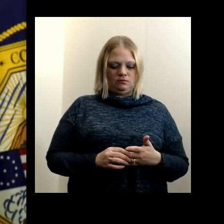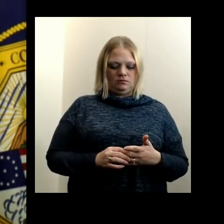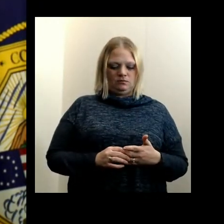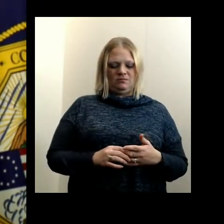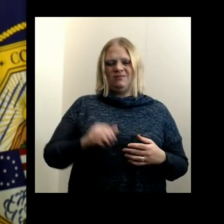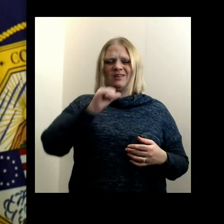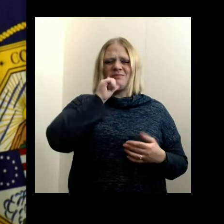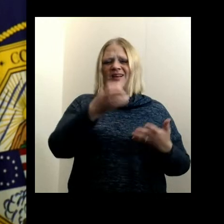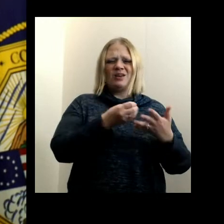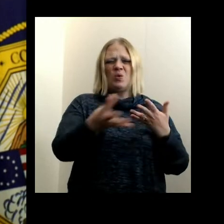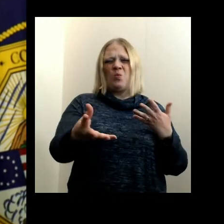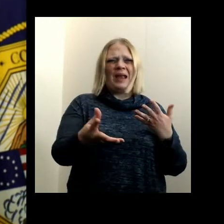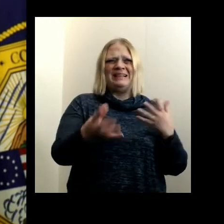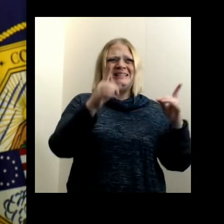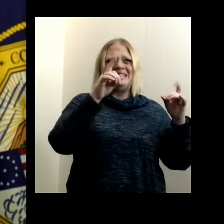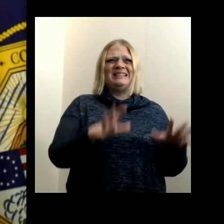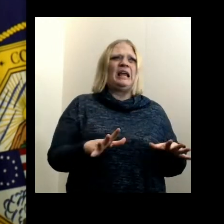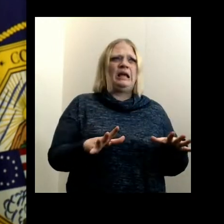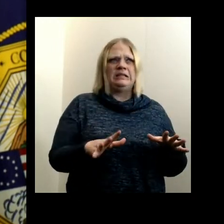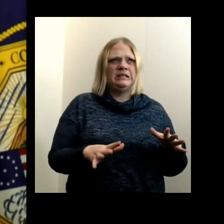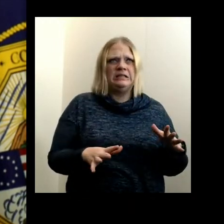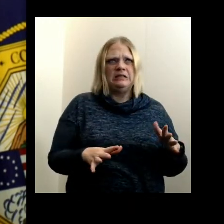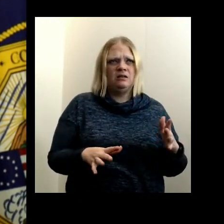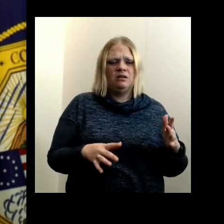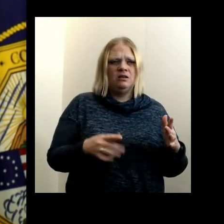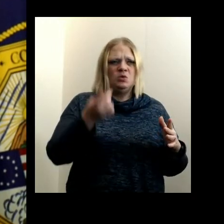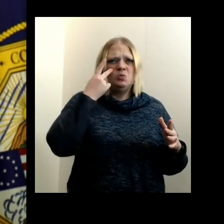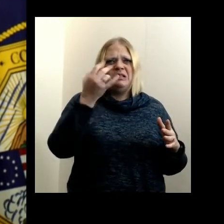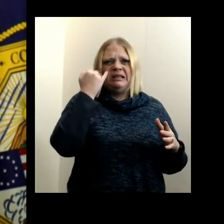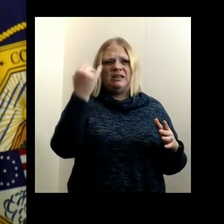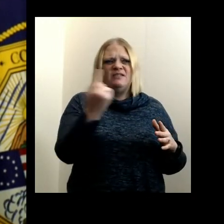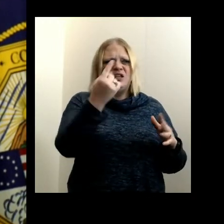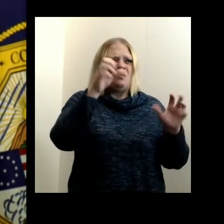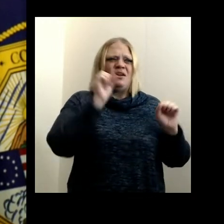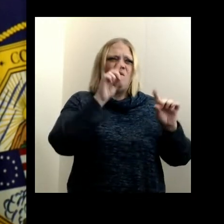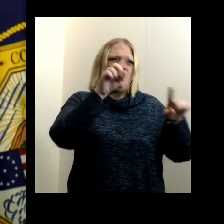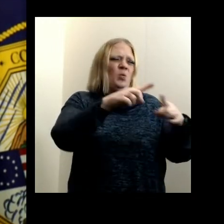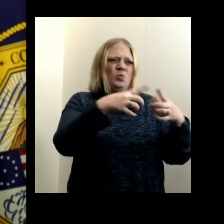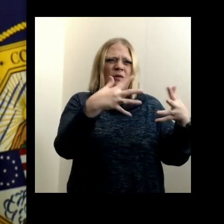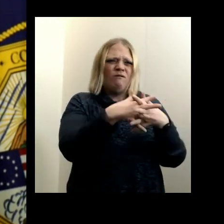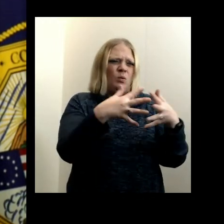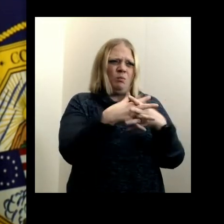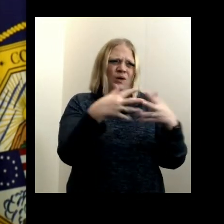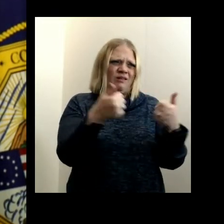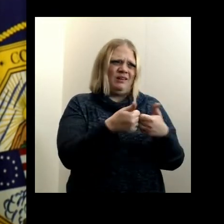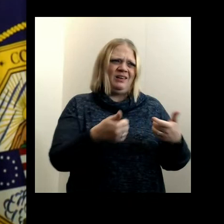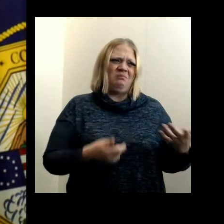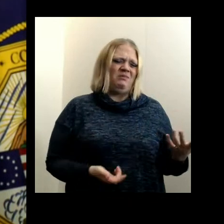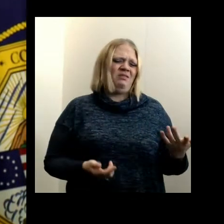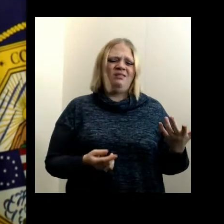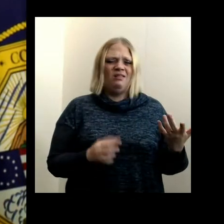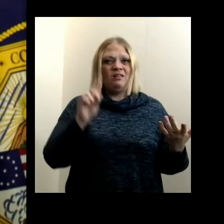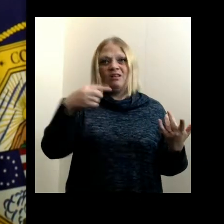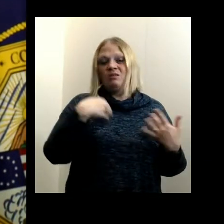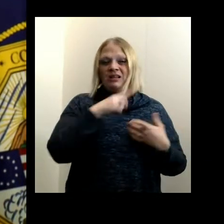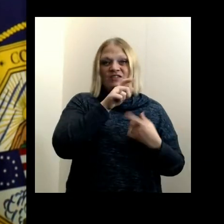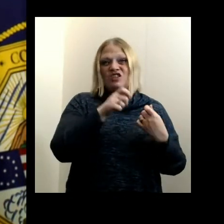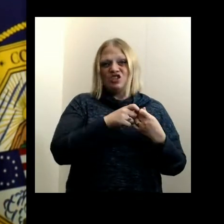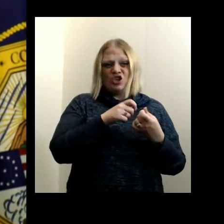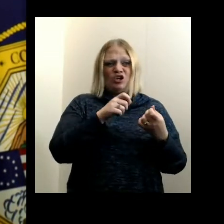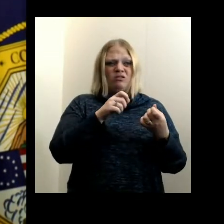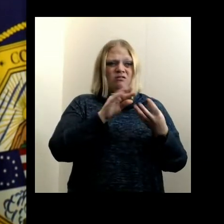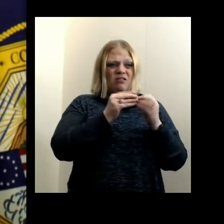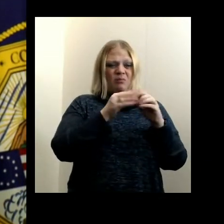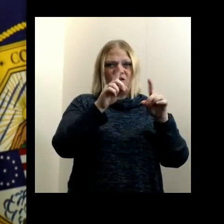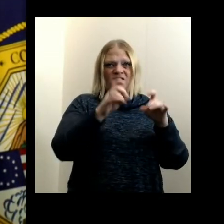I'm not going to waste tests just to see if somebody can go to a football game. There's only a certain number of tests that are being